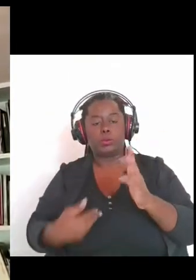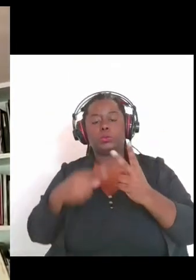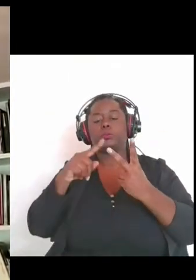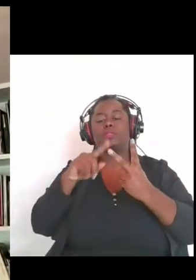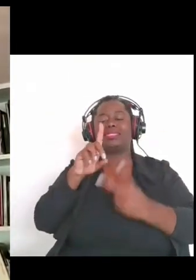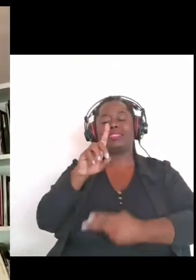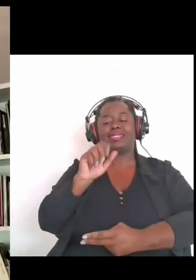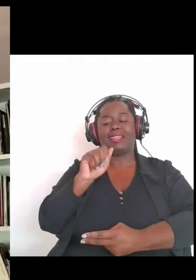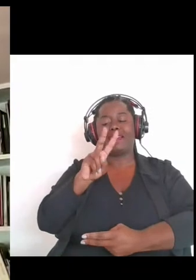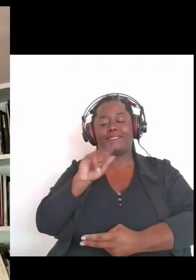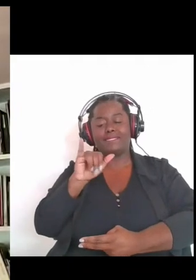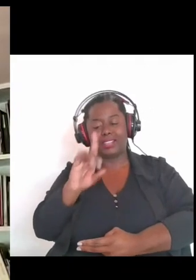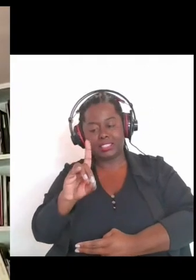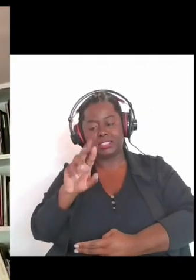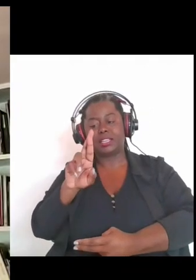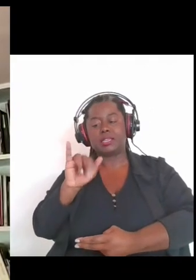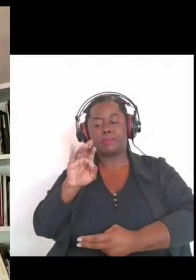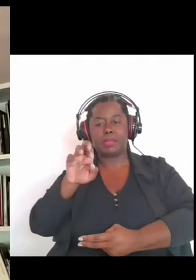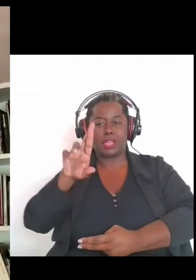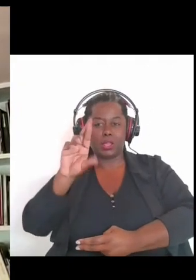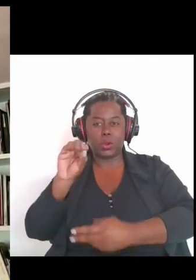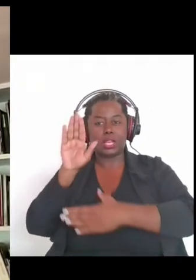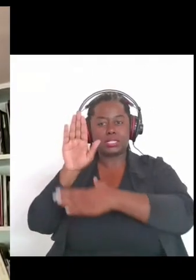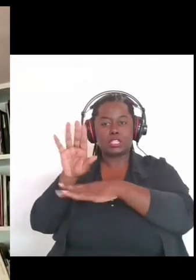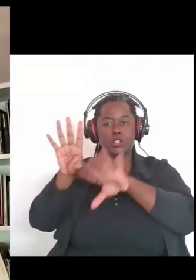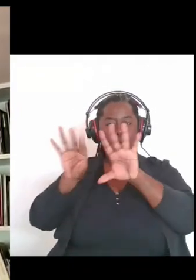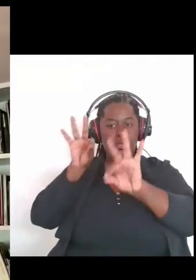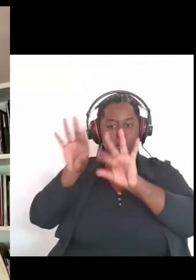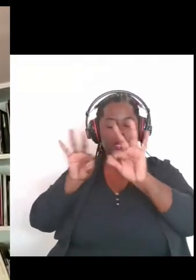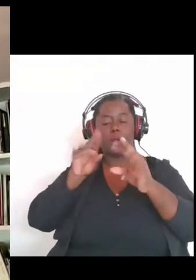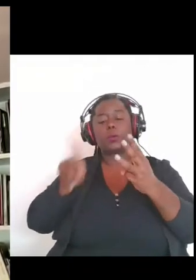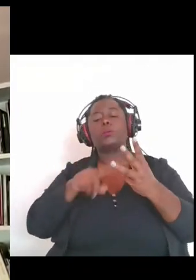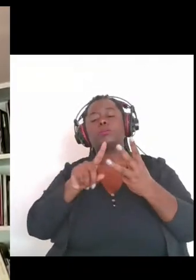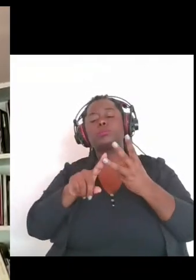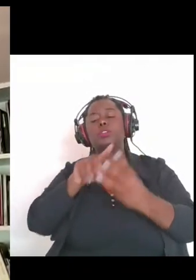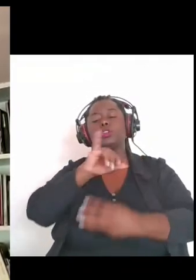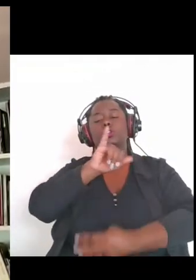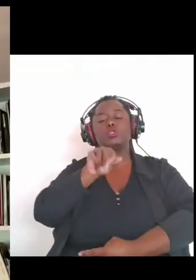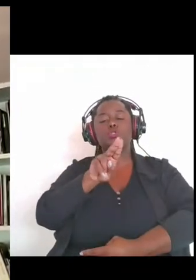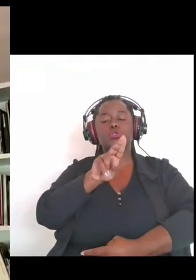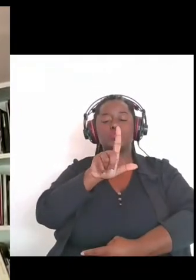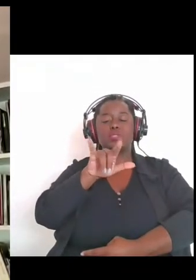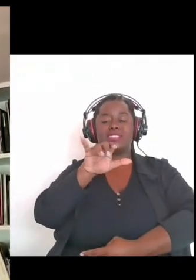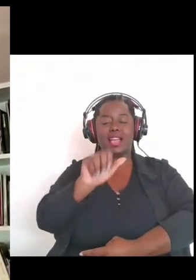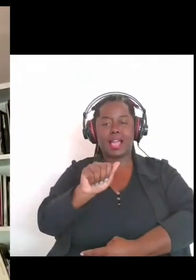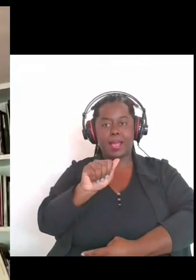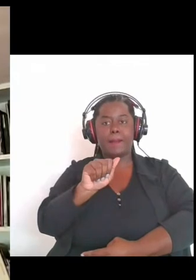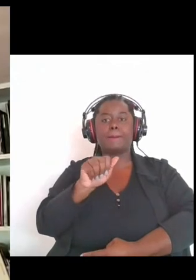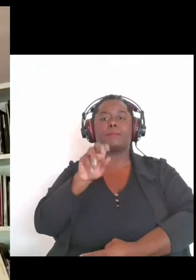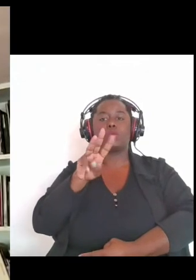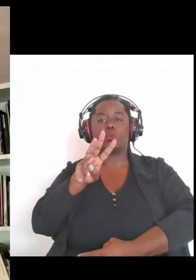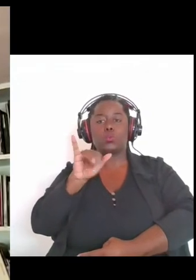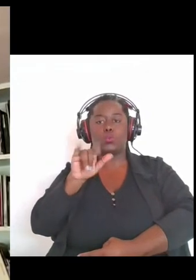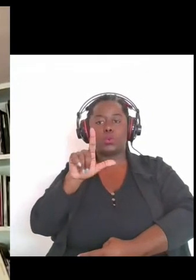policies Davido who is the curatorial assistant and Julie Brian Wilson